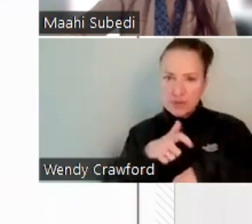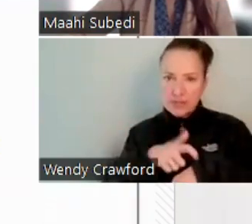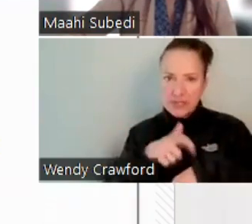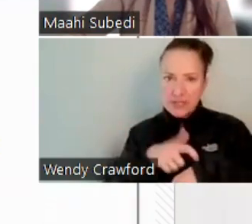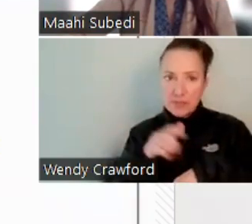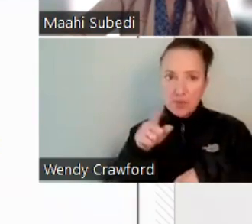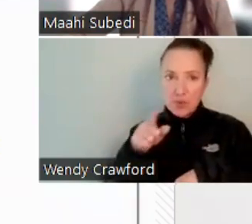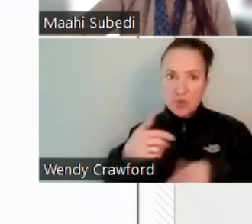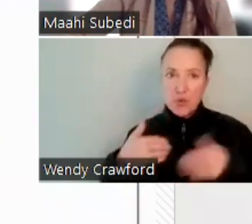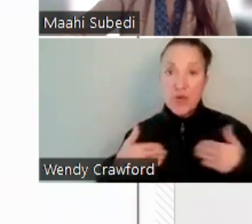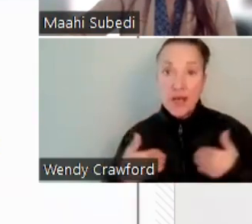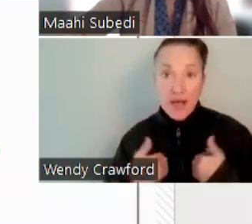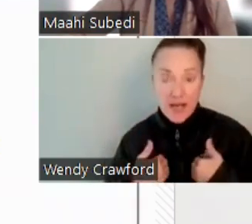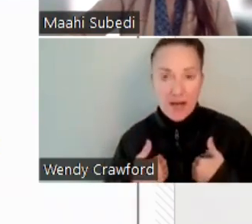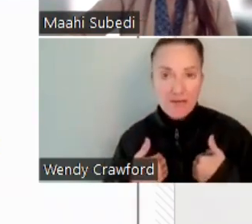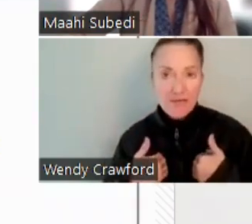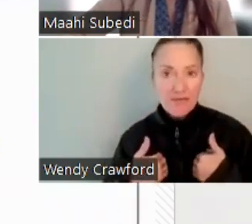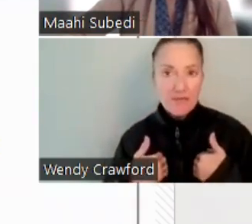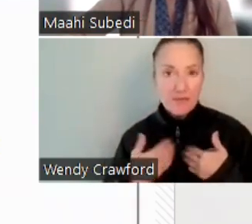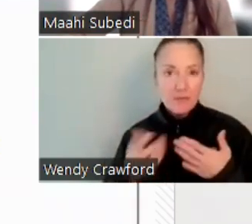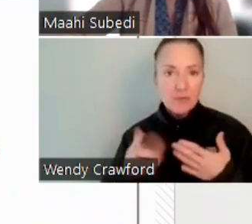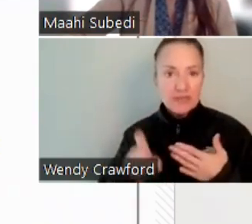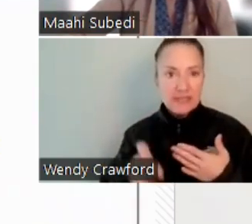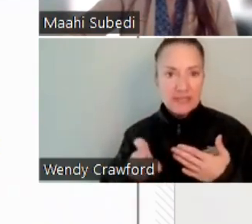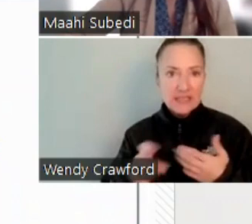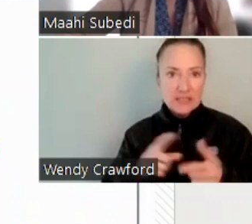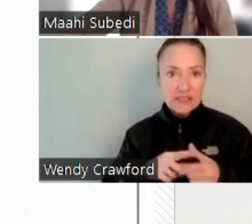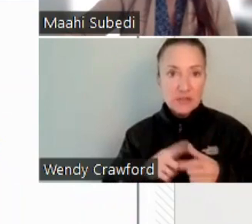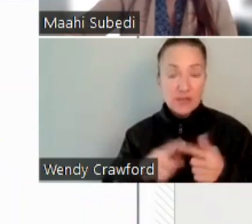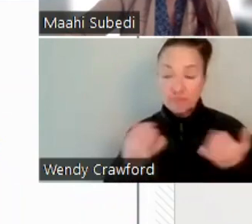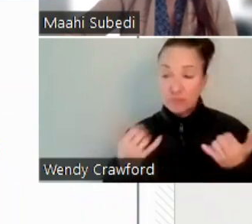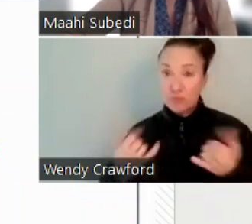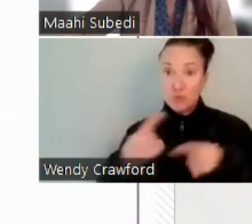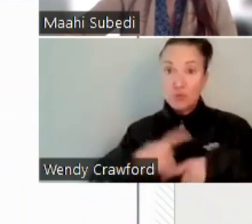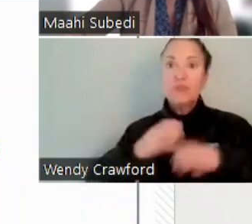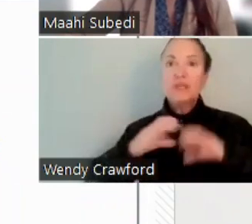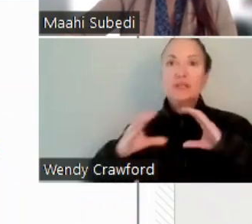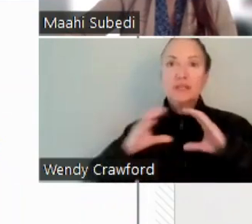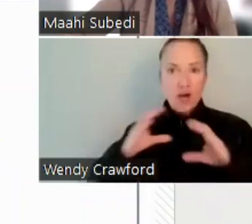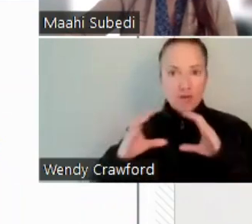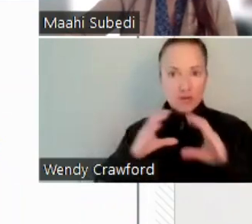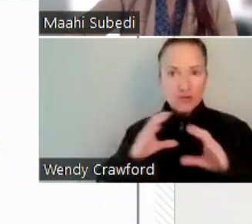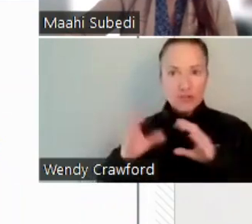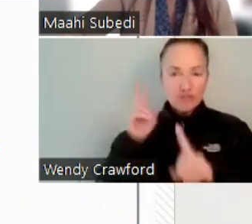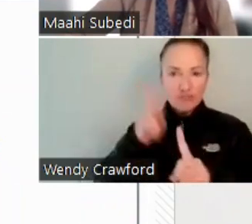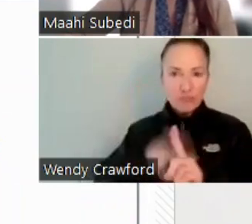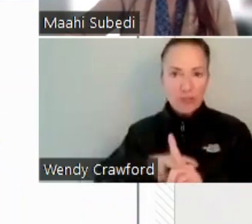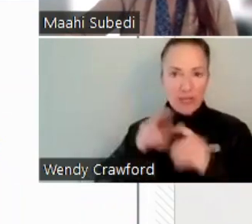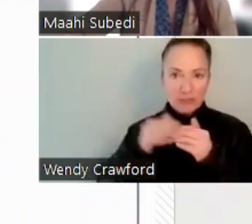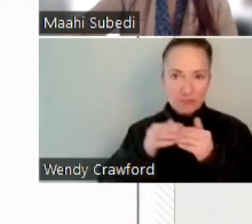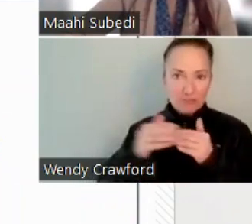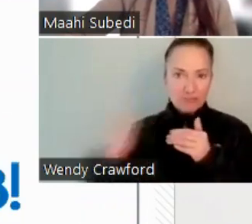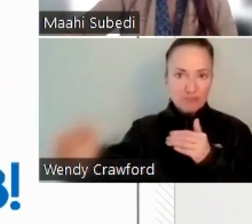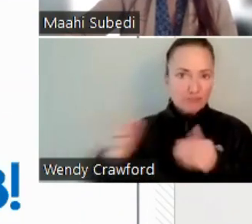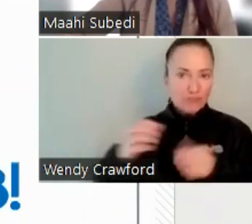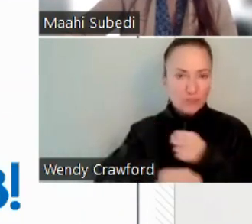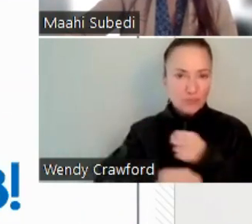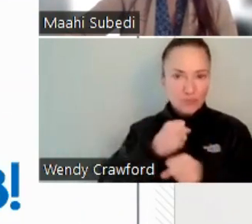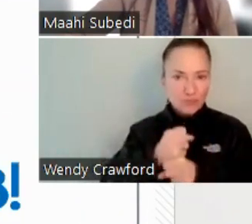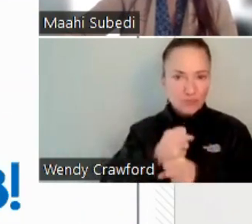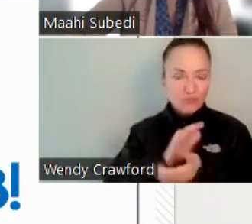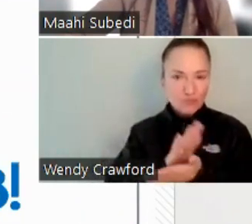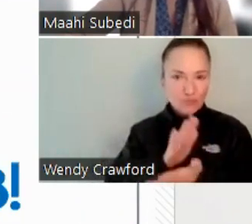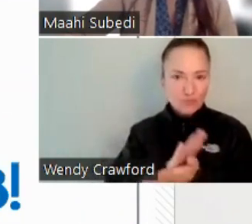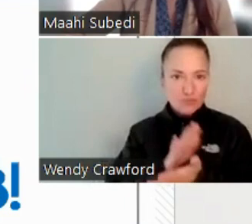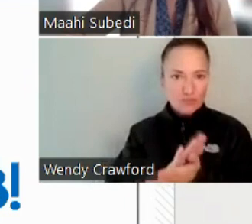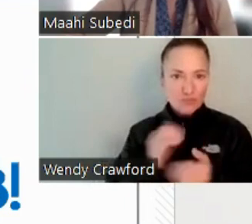material and you know what you're doing with it. So we can take today's conversation beyond today and into the rest of your school year. Also,